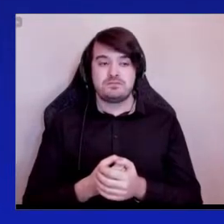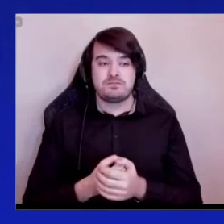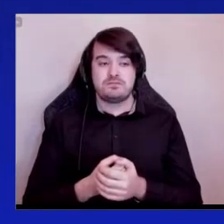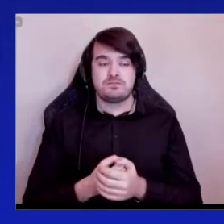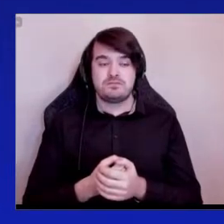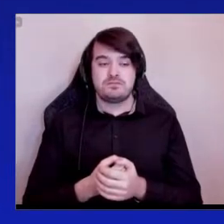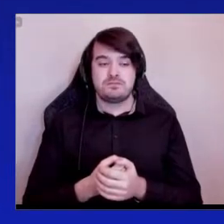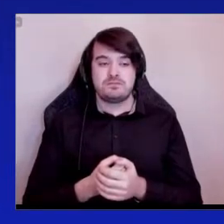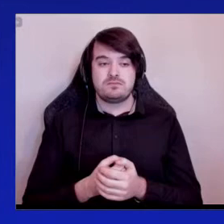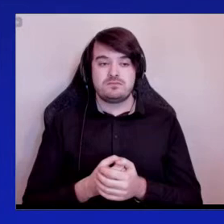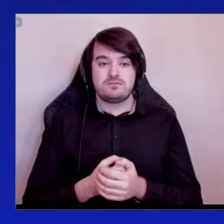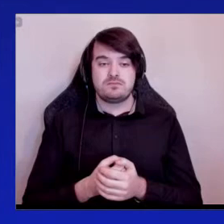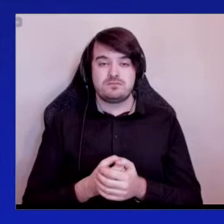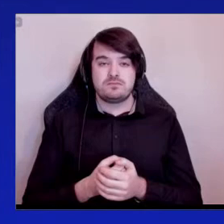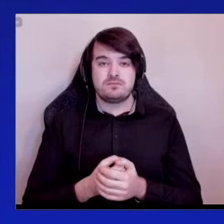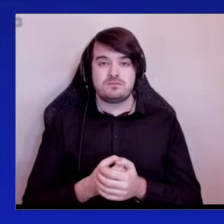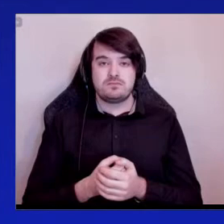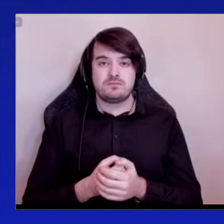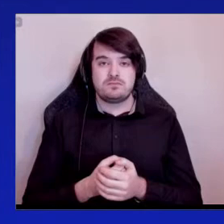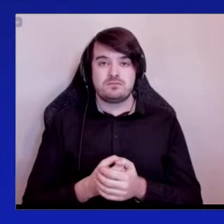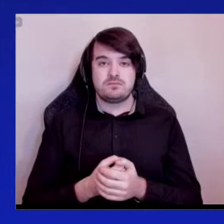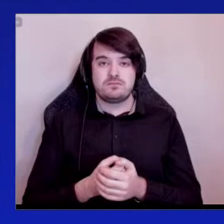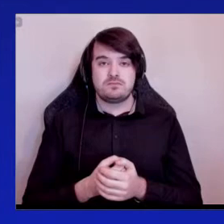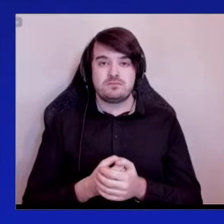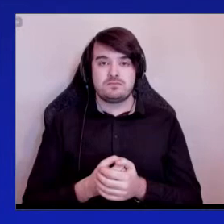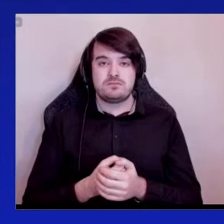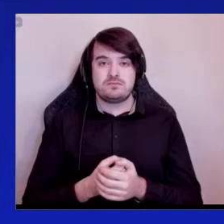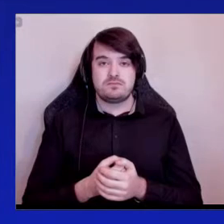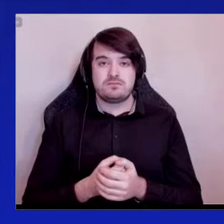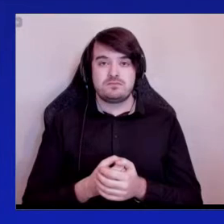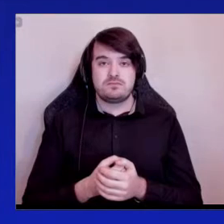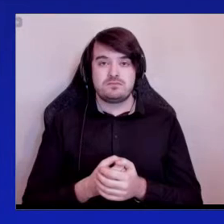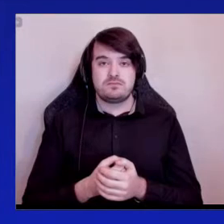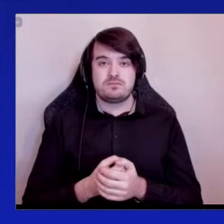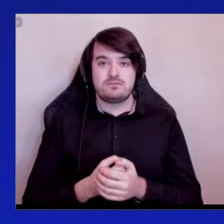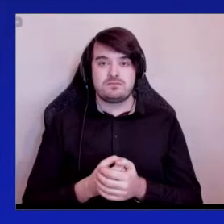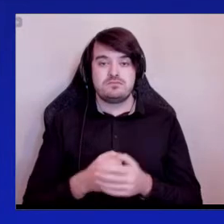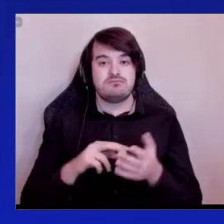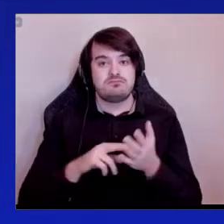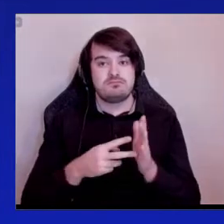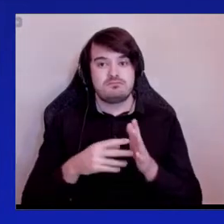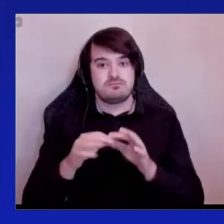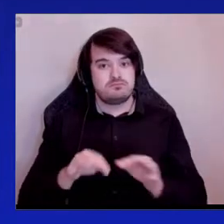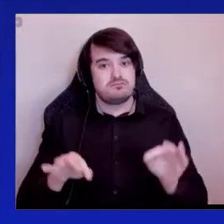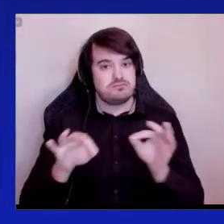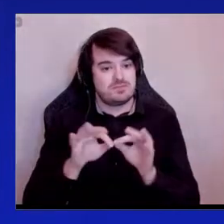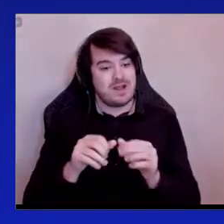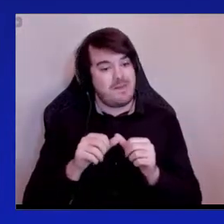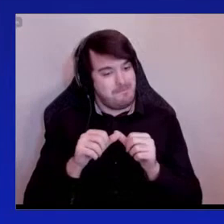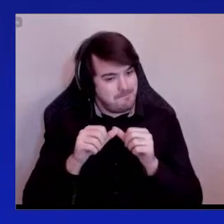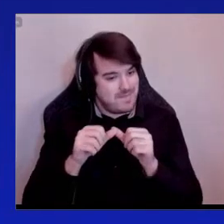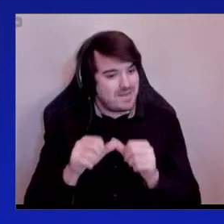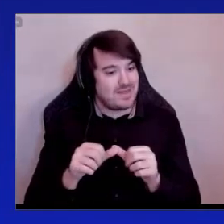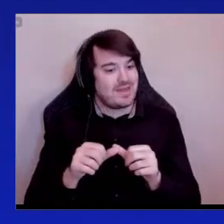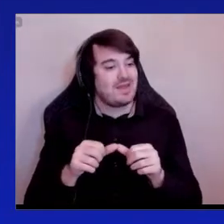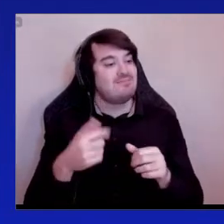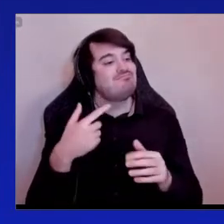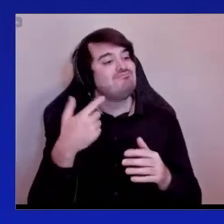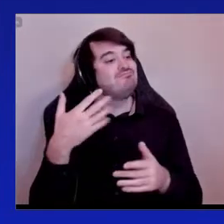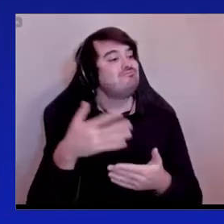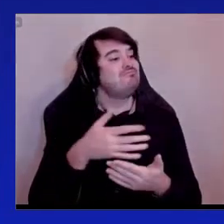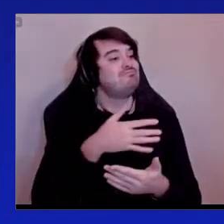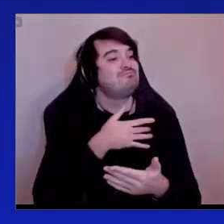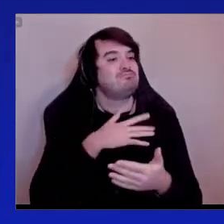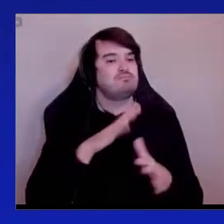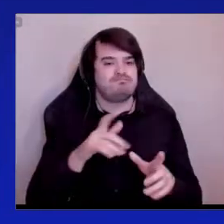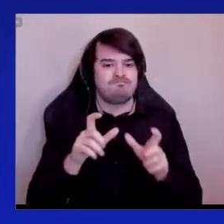infection prevention and control measures that need to be in place during an outbreak. So they are things you've heard about before. We need to make sure that